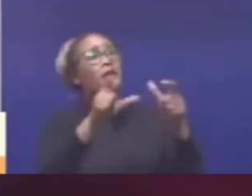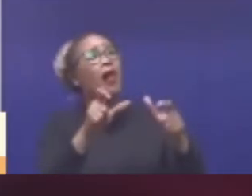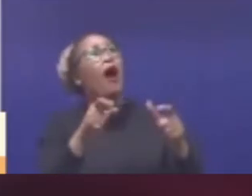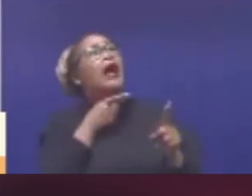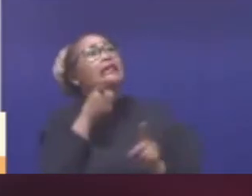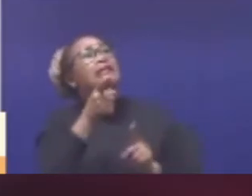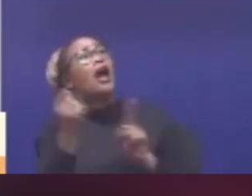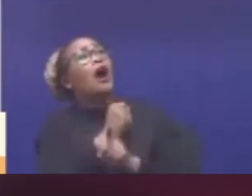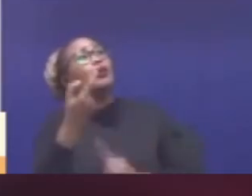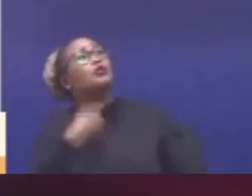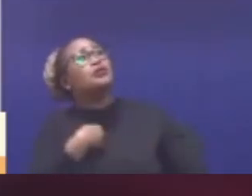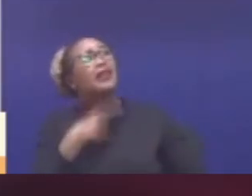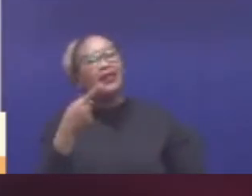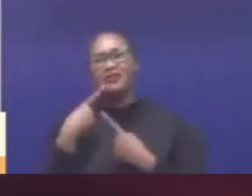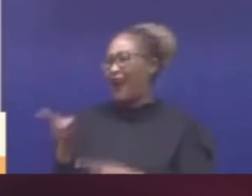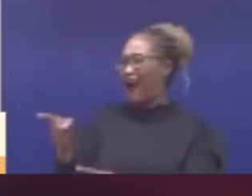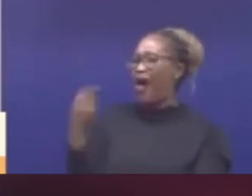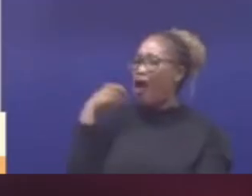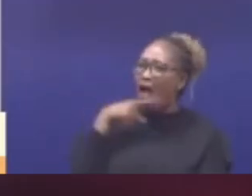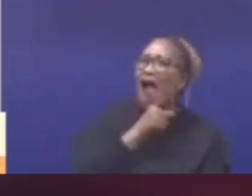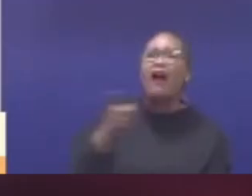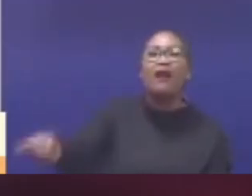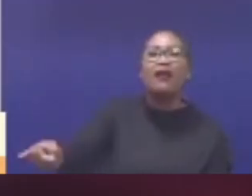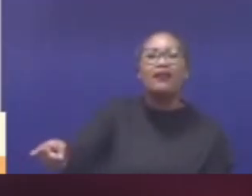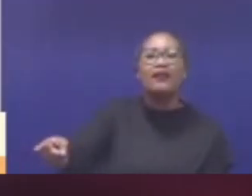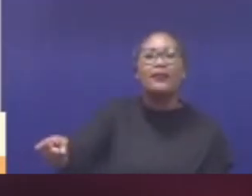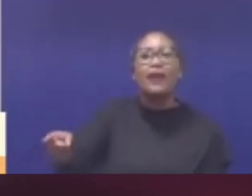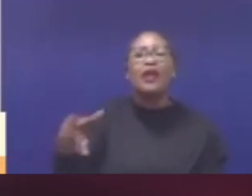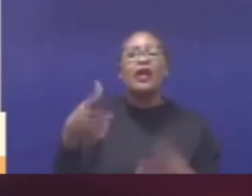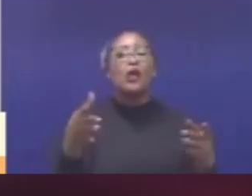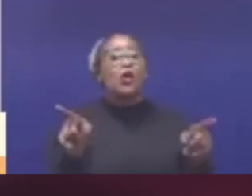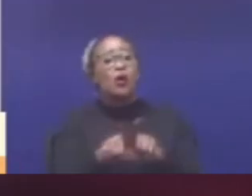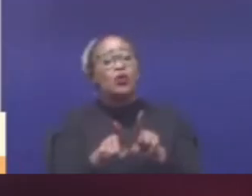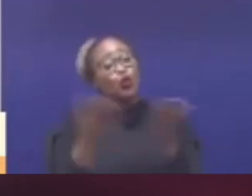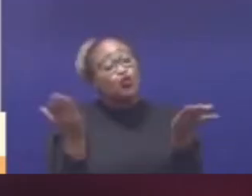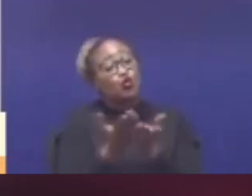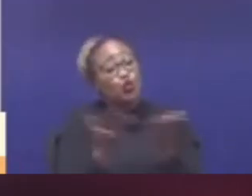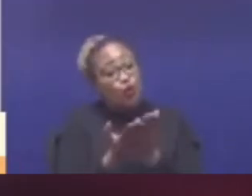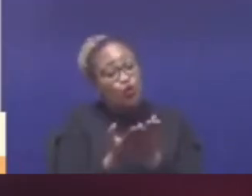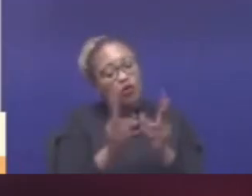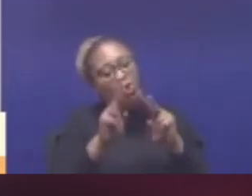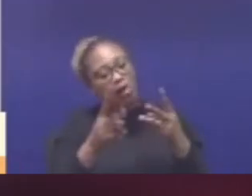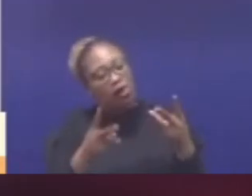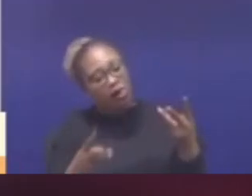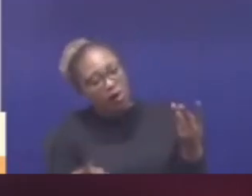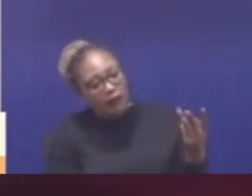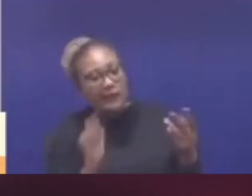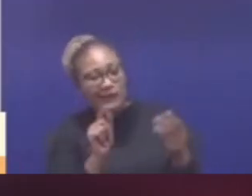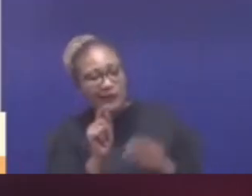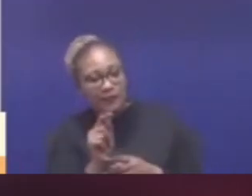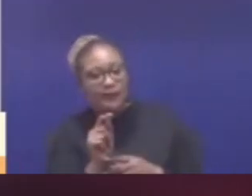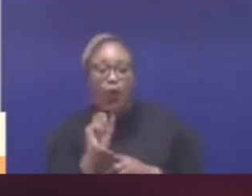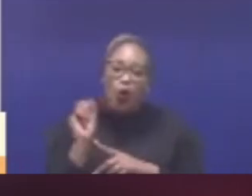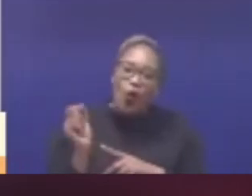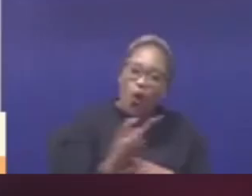In the same region, schools like Altmont, Oakdale, Apex, Lenasia Secondary, and Fred Norman, to name a few, are